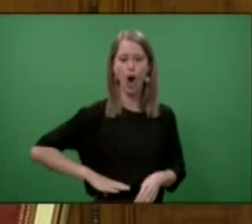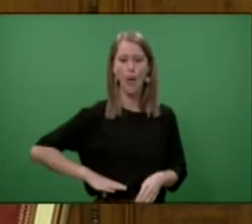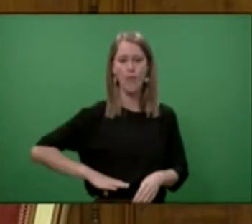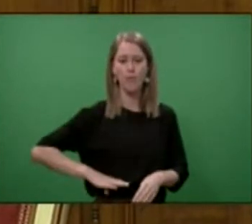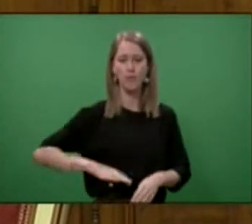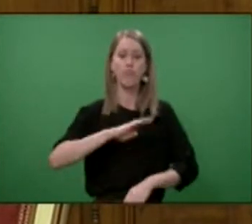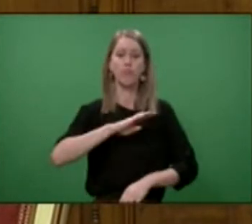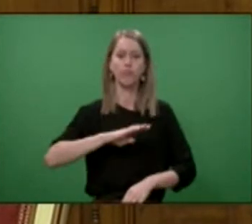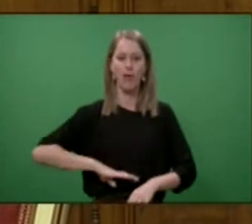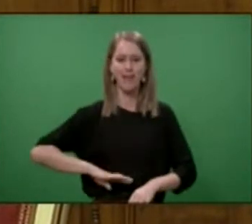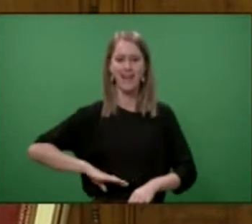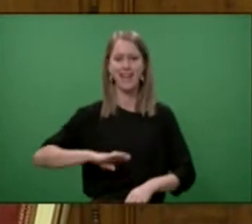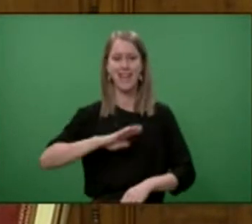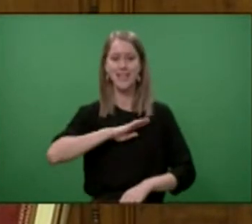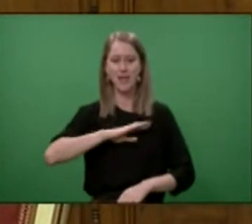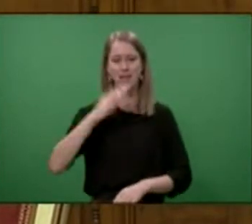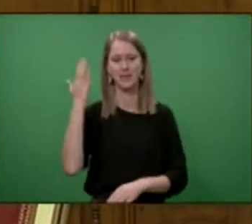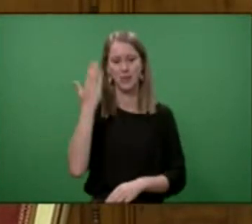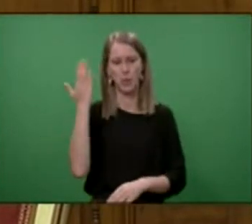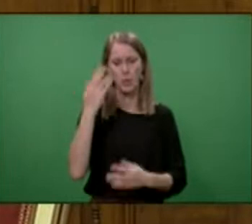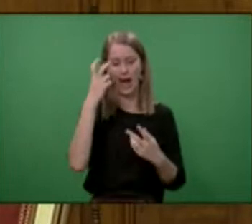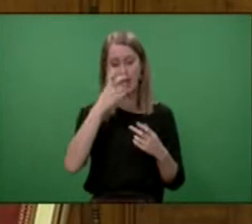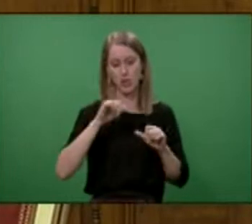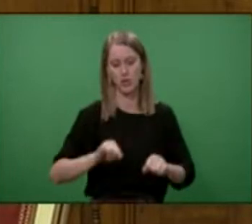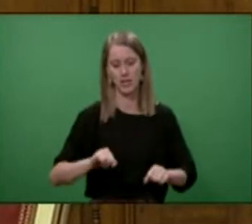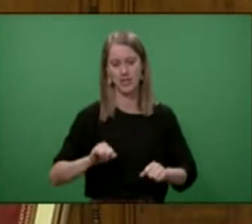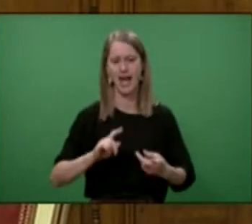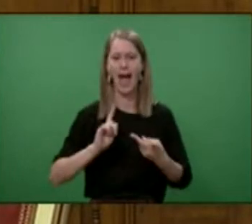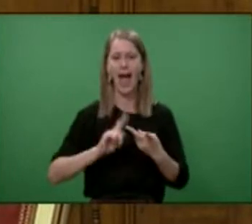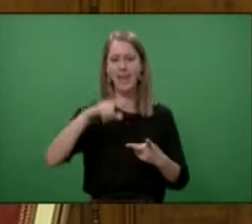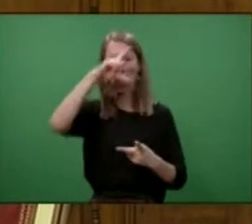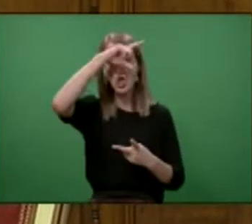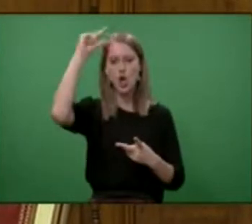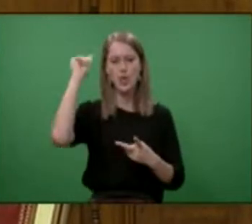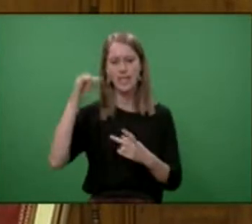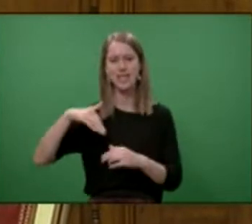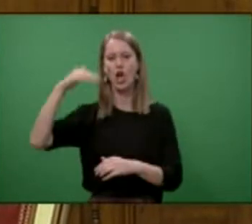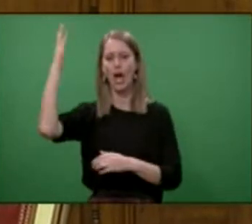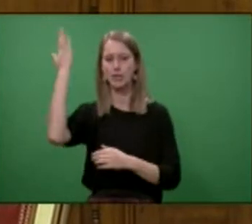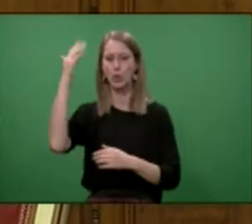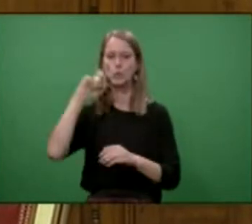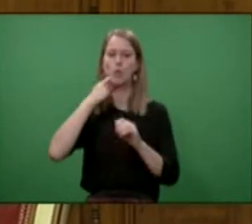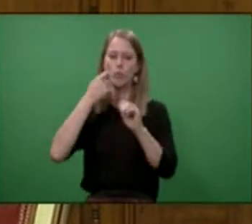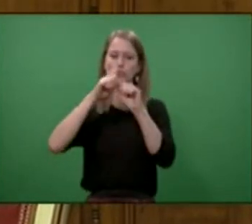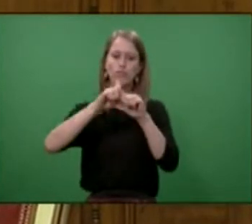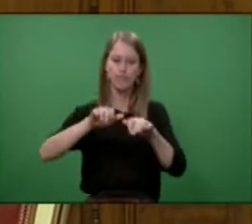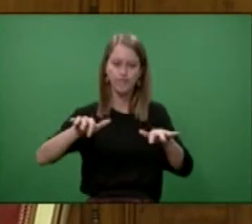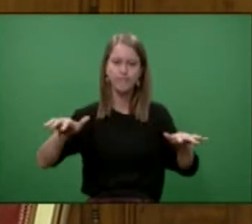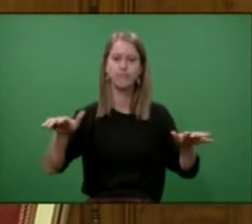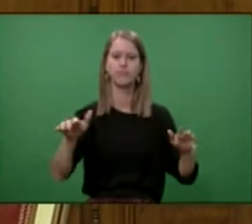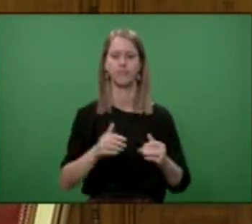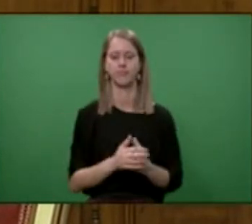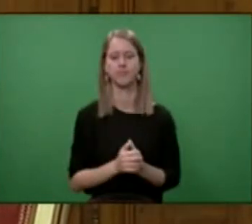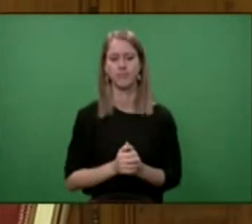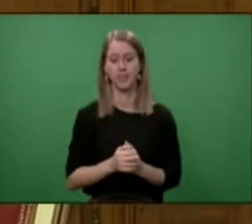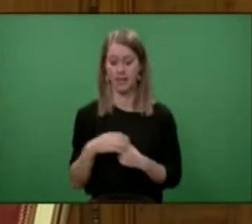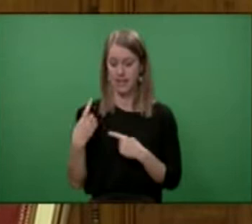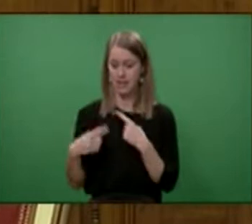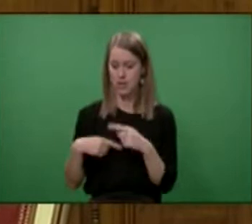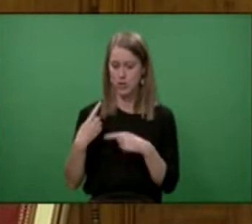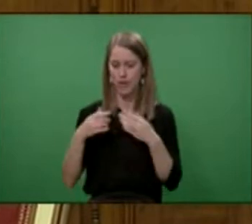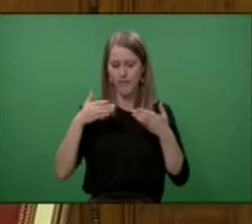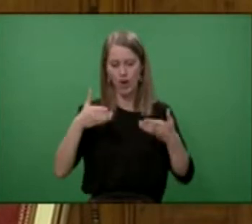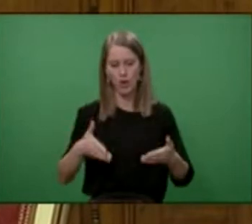age students and continue to roll out nurses in secondary schools. It will continue to tackle